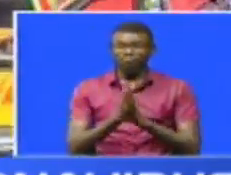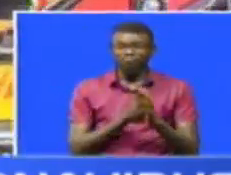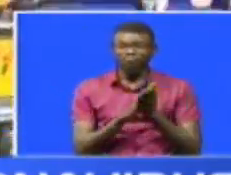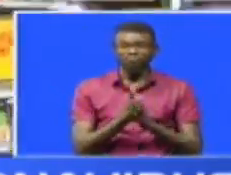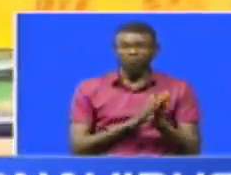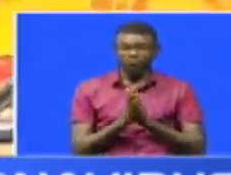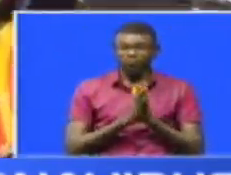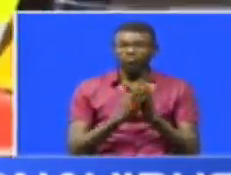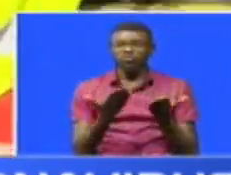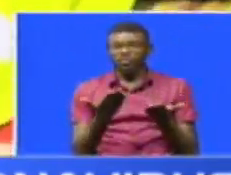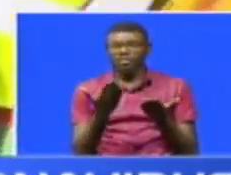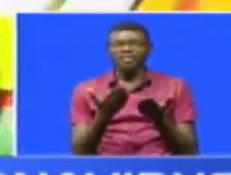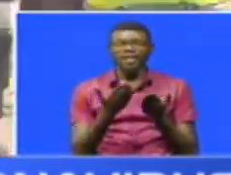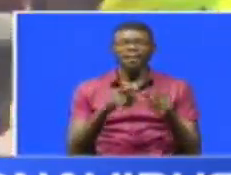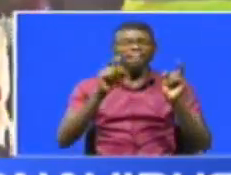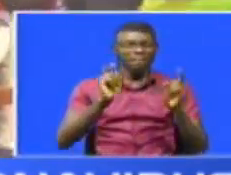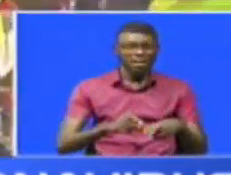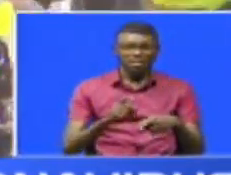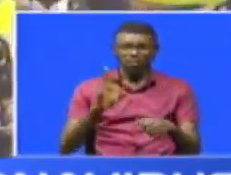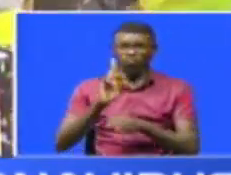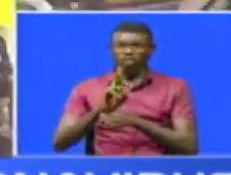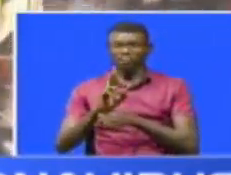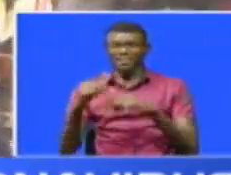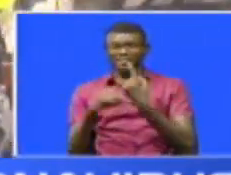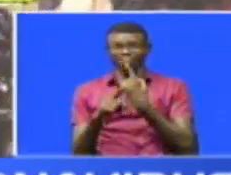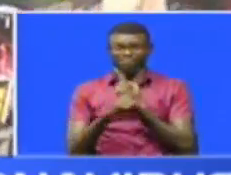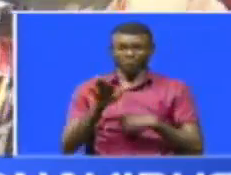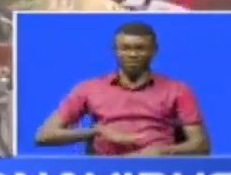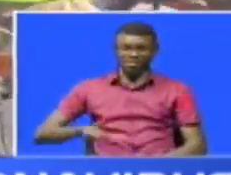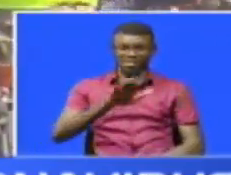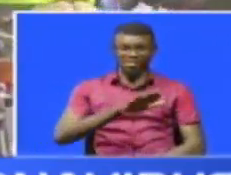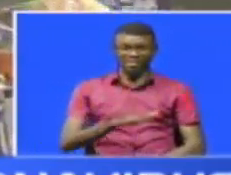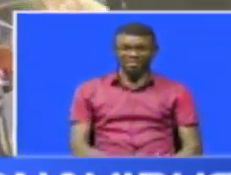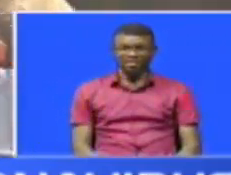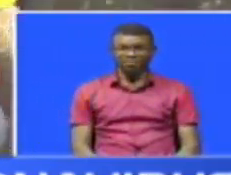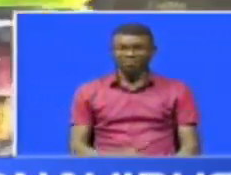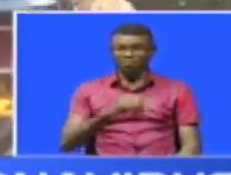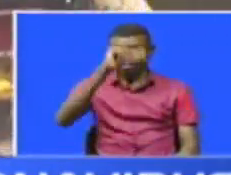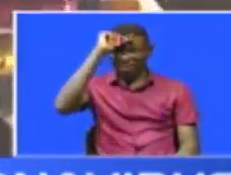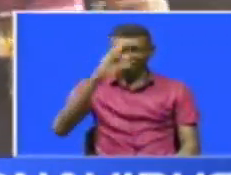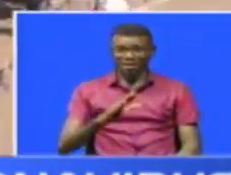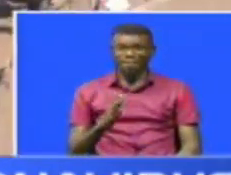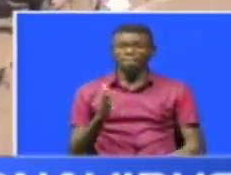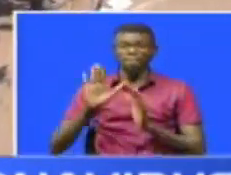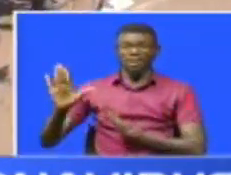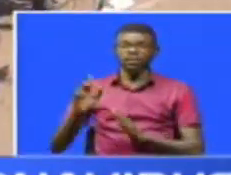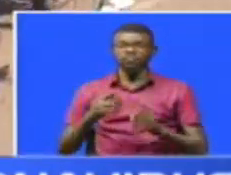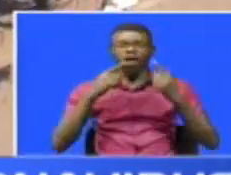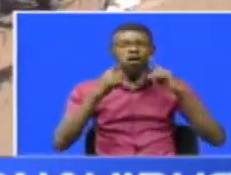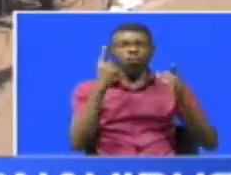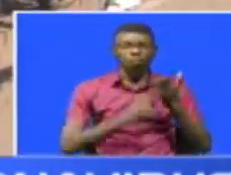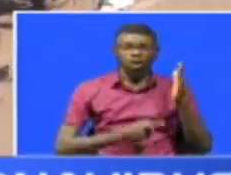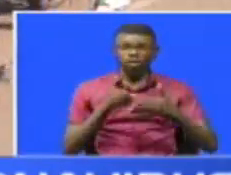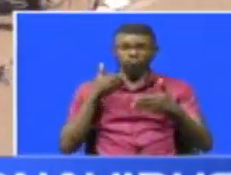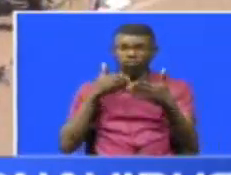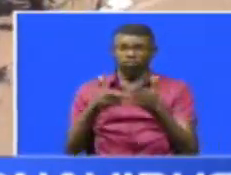provide alcohol-based hand sanitizers at various stages. Governor Kivutha Kibwana has also declared a ban